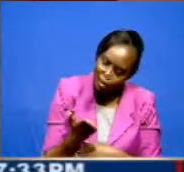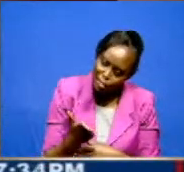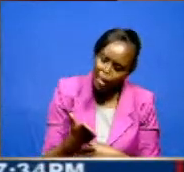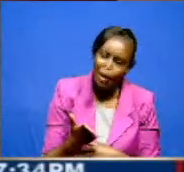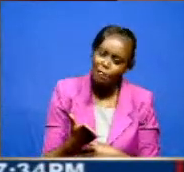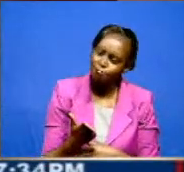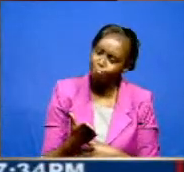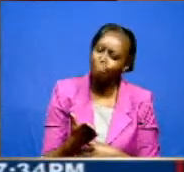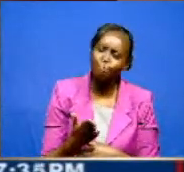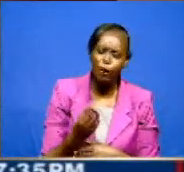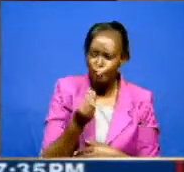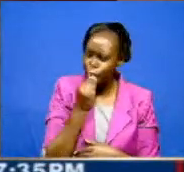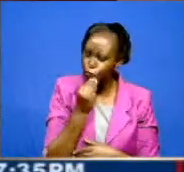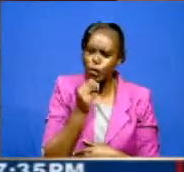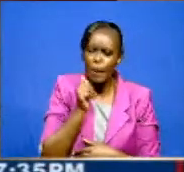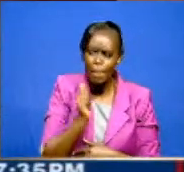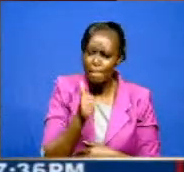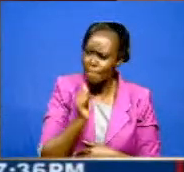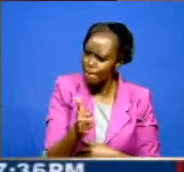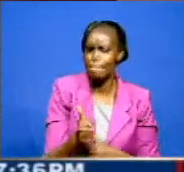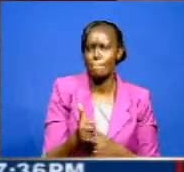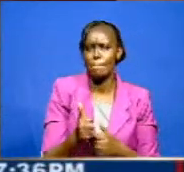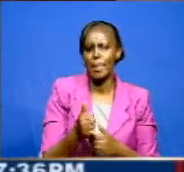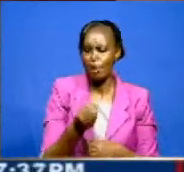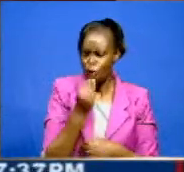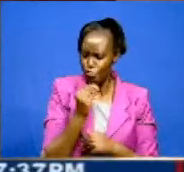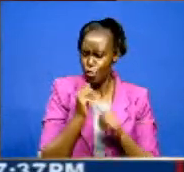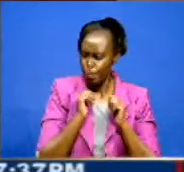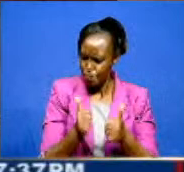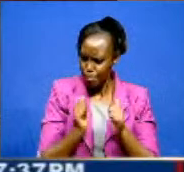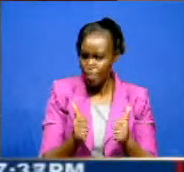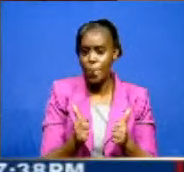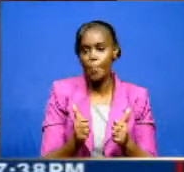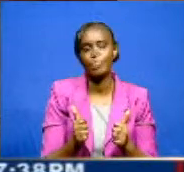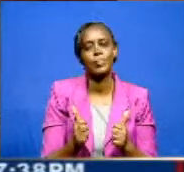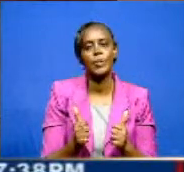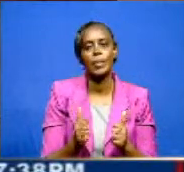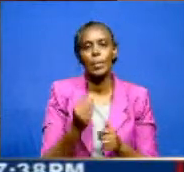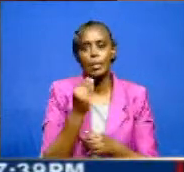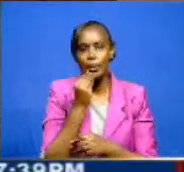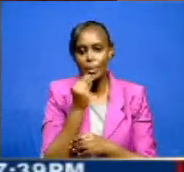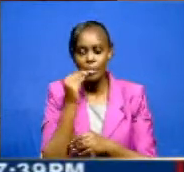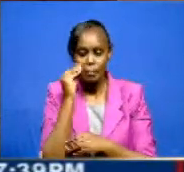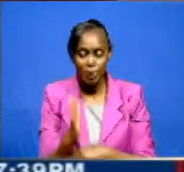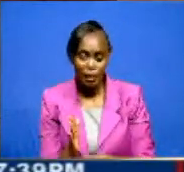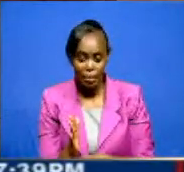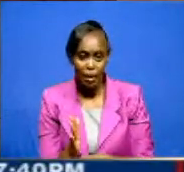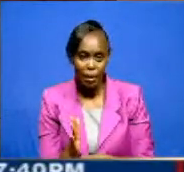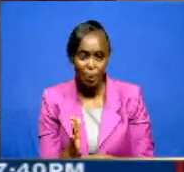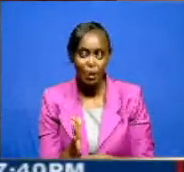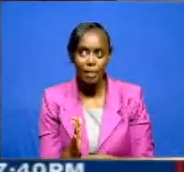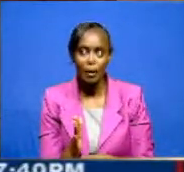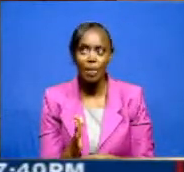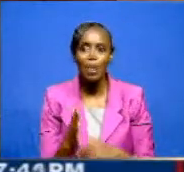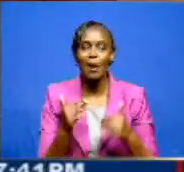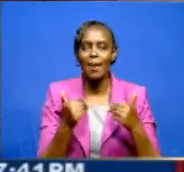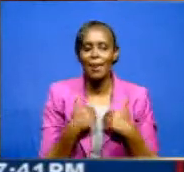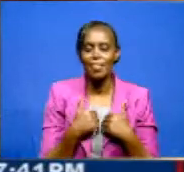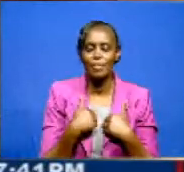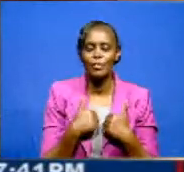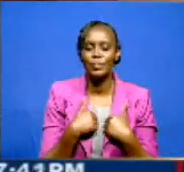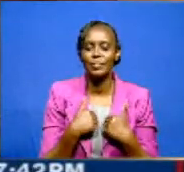very nutritious food, absolutely nutritious, yes. Mr. Speaker. So, and then you